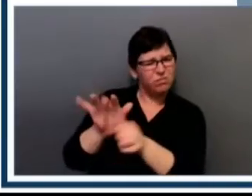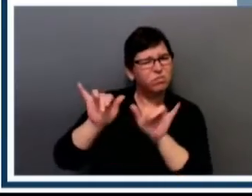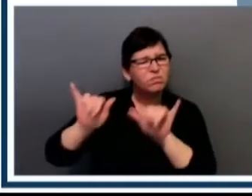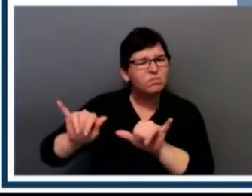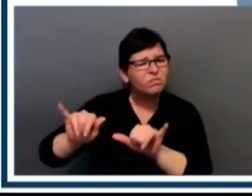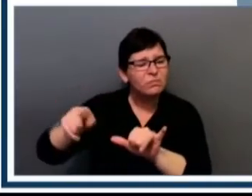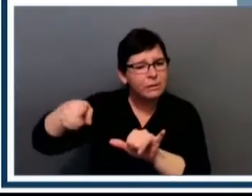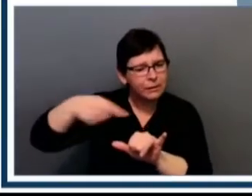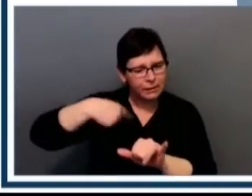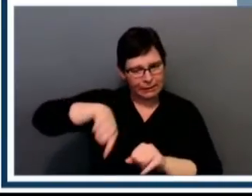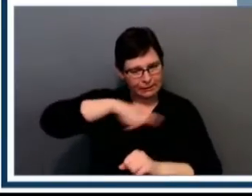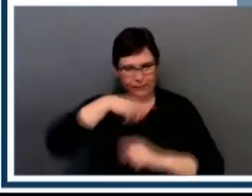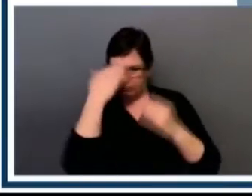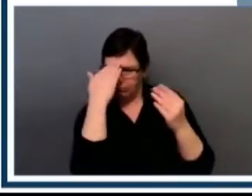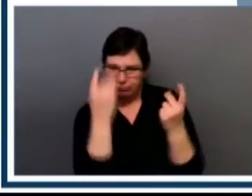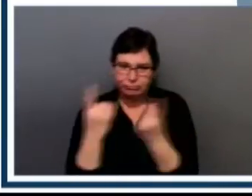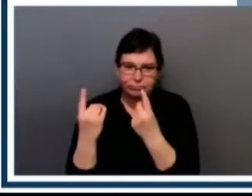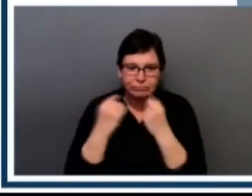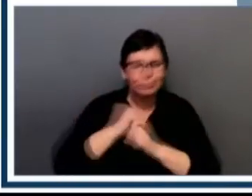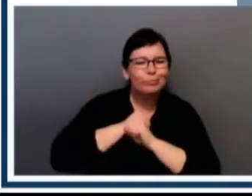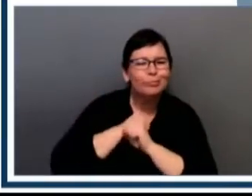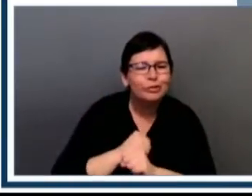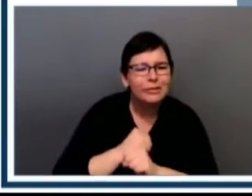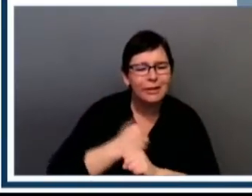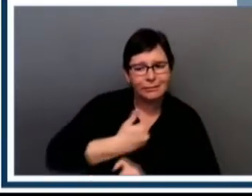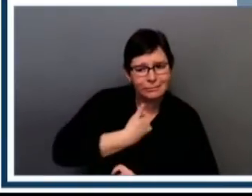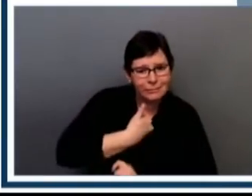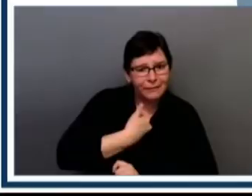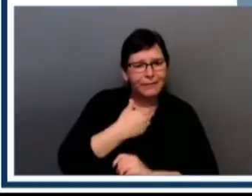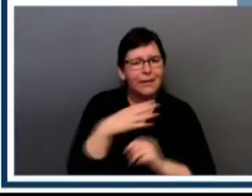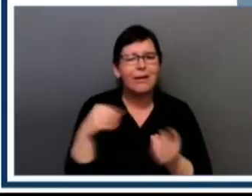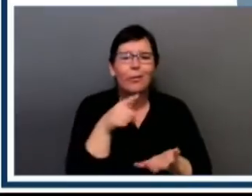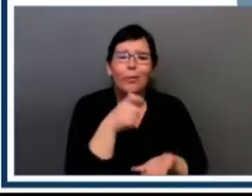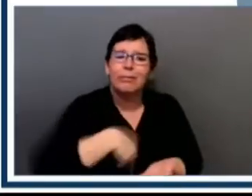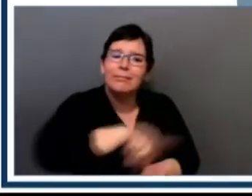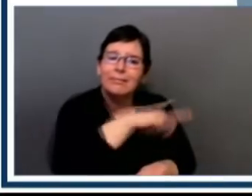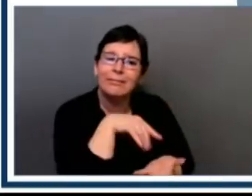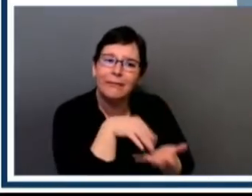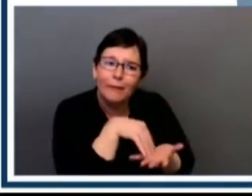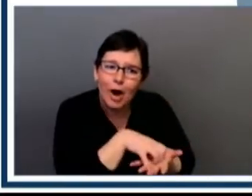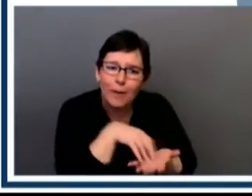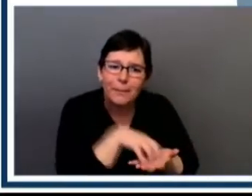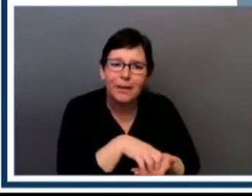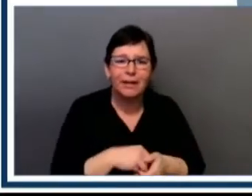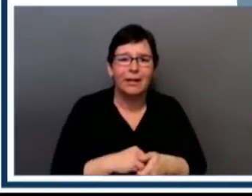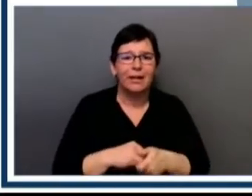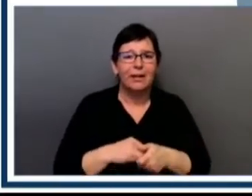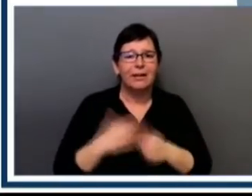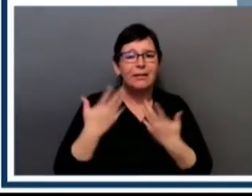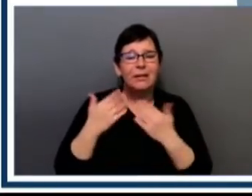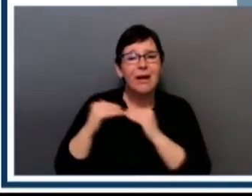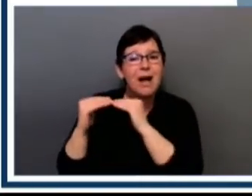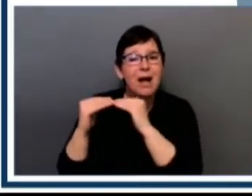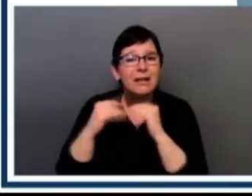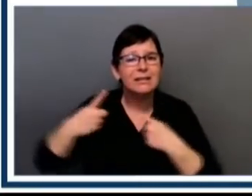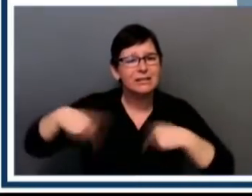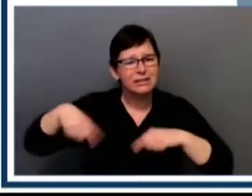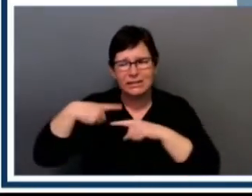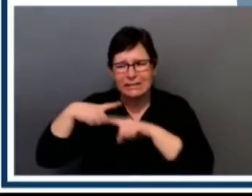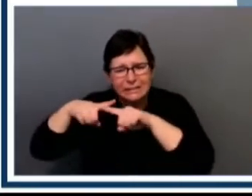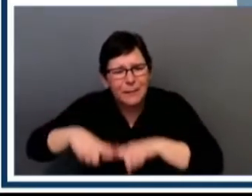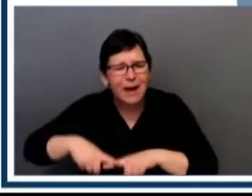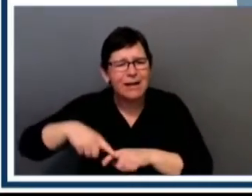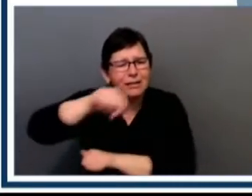the things that have kept ourselves and others safe for the past 2 years. And it's also important to acknowledge that there are